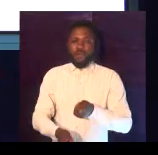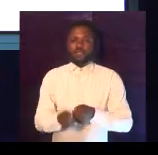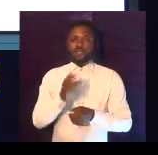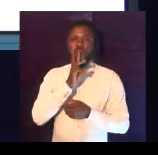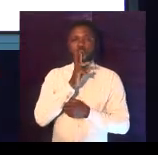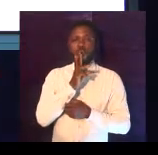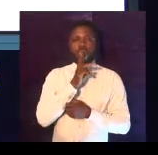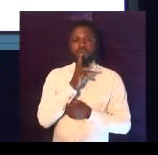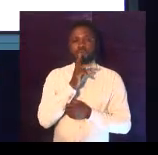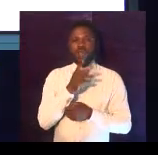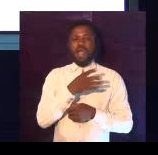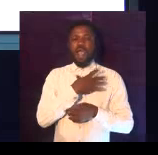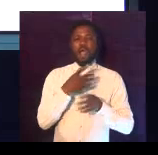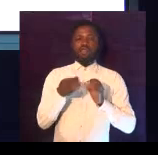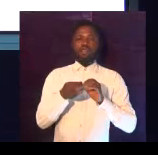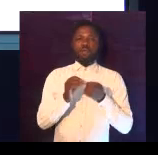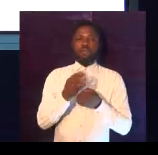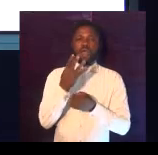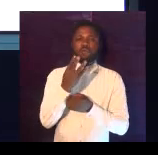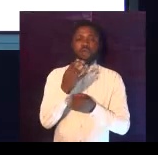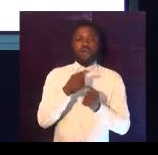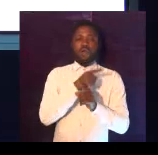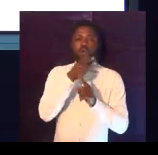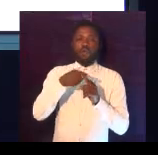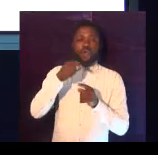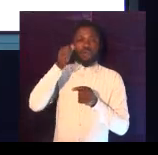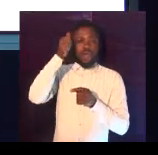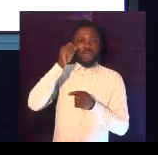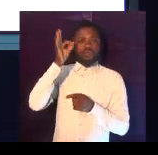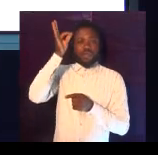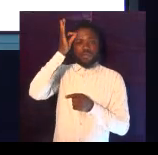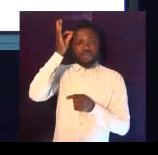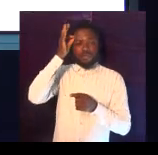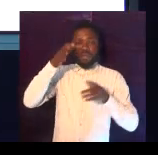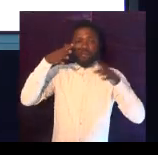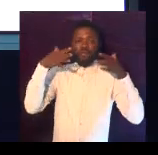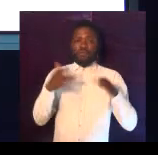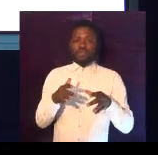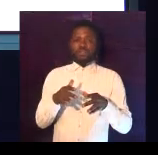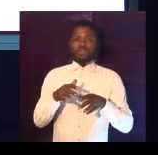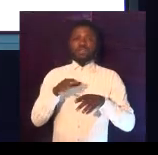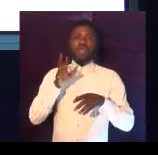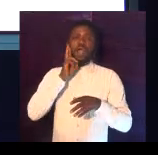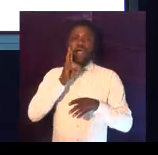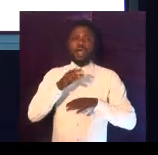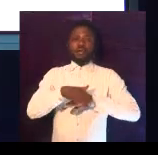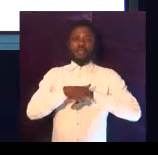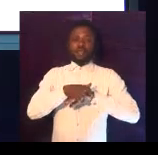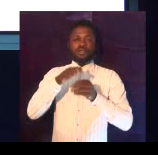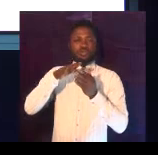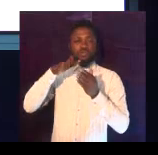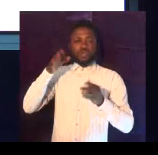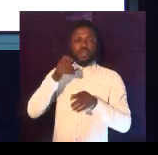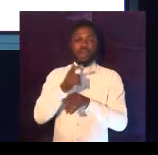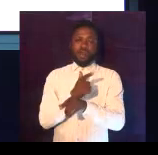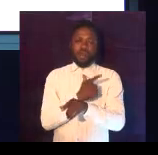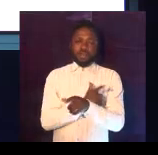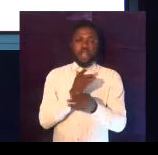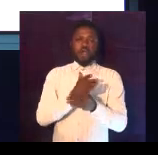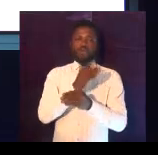fetching water. And number 4, when Auntie Fumi finished her English studies